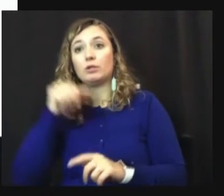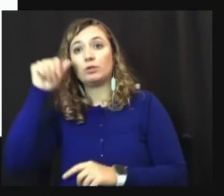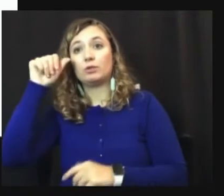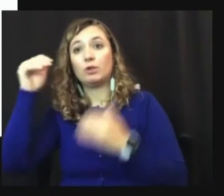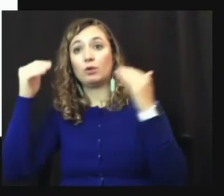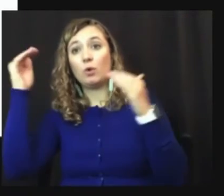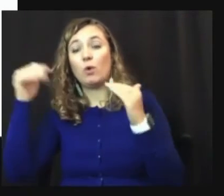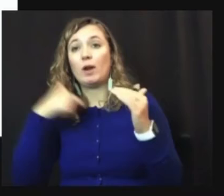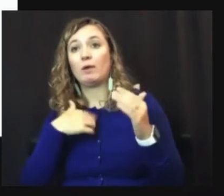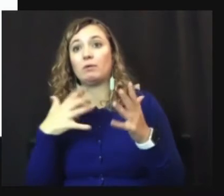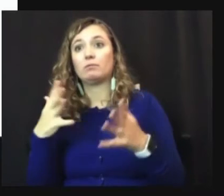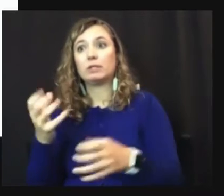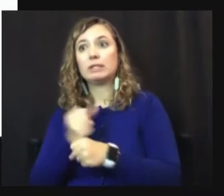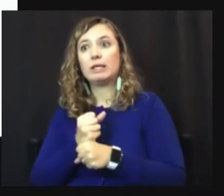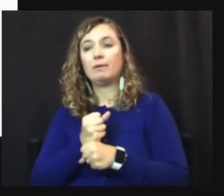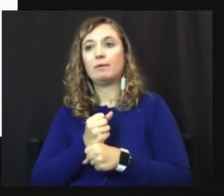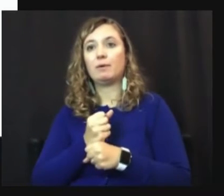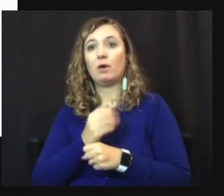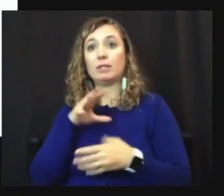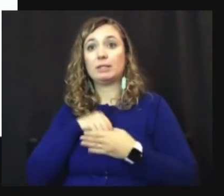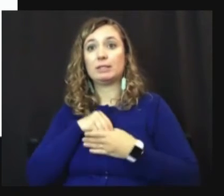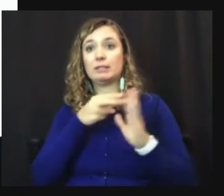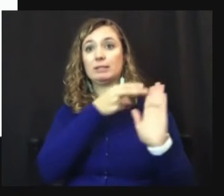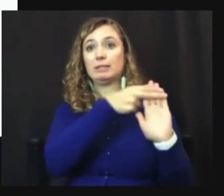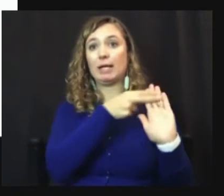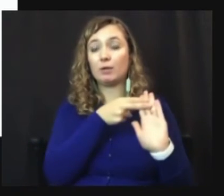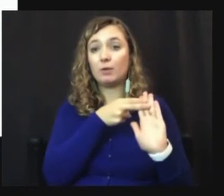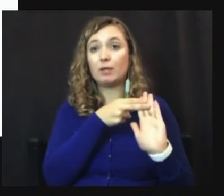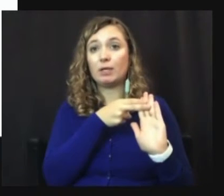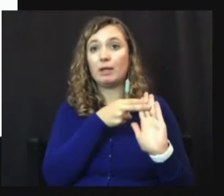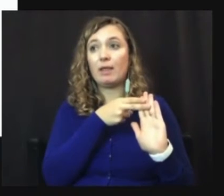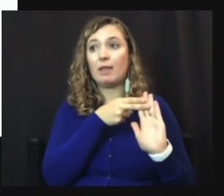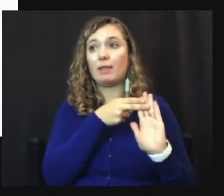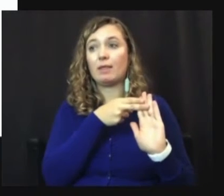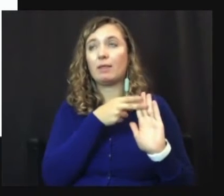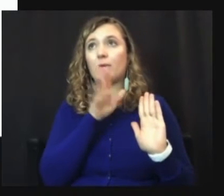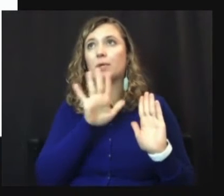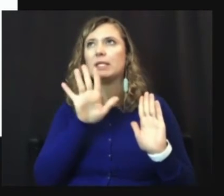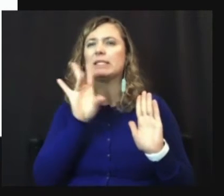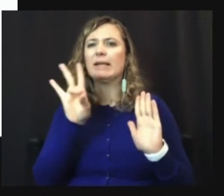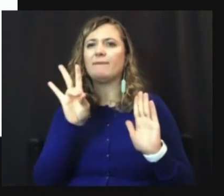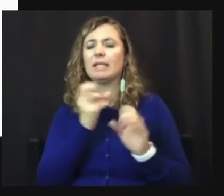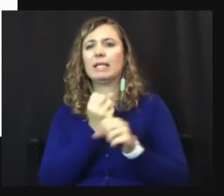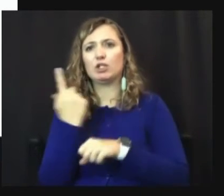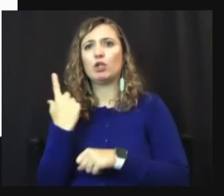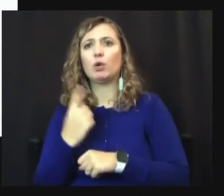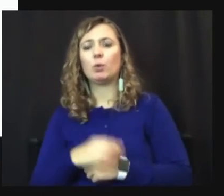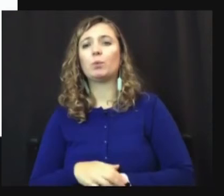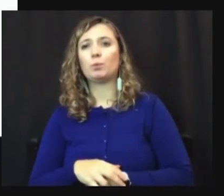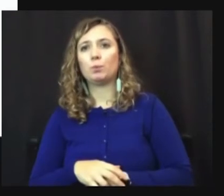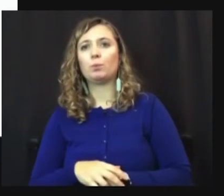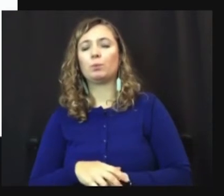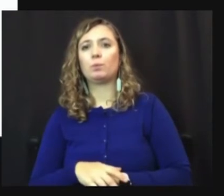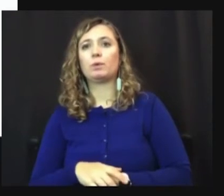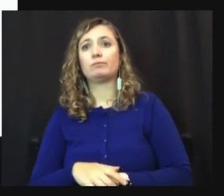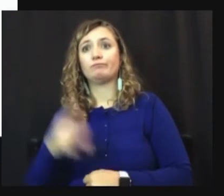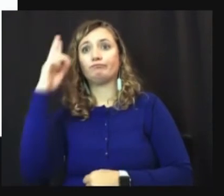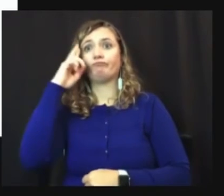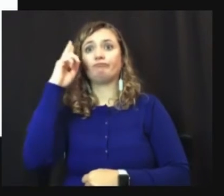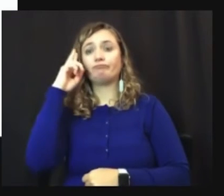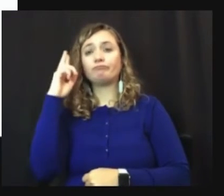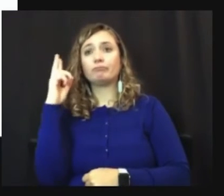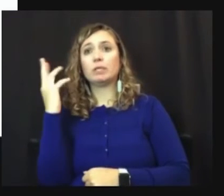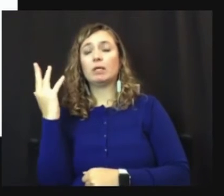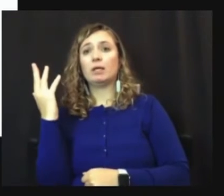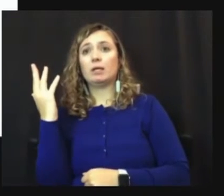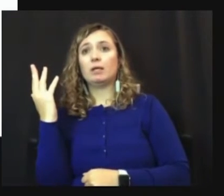And it changed my life. This was 7 years ago. I began to realize that there